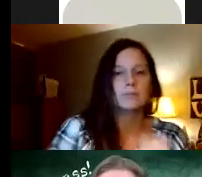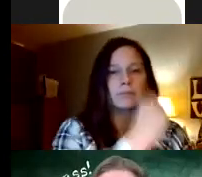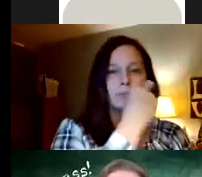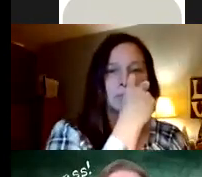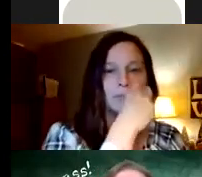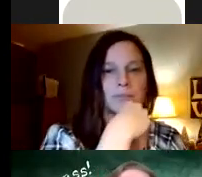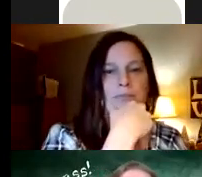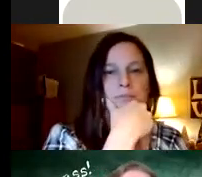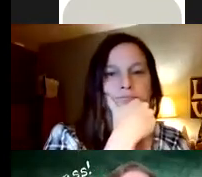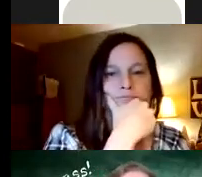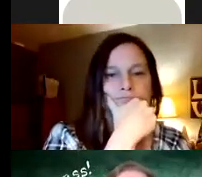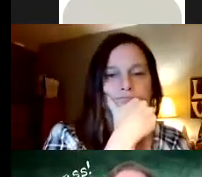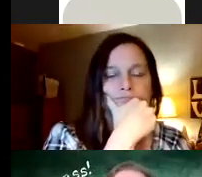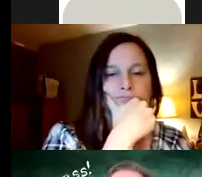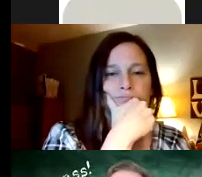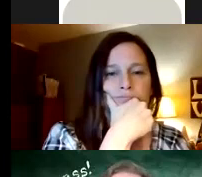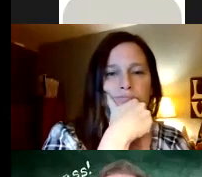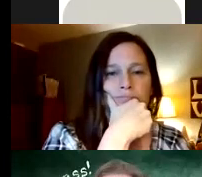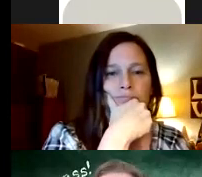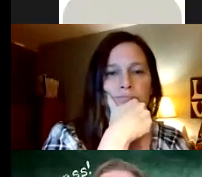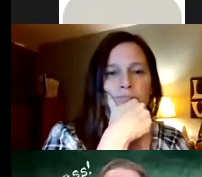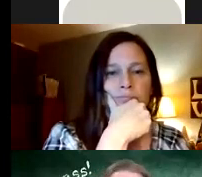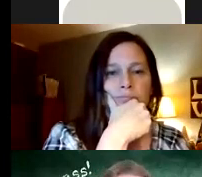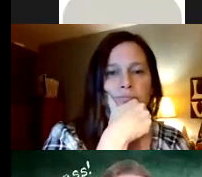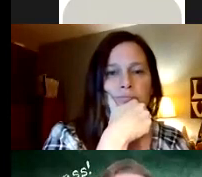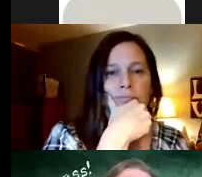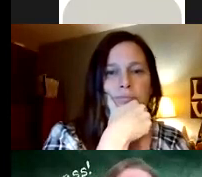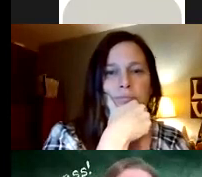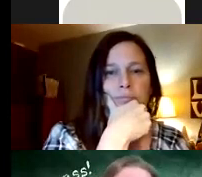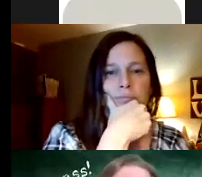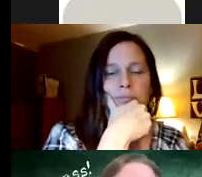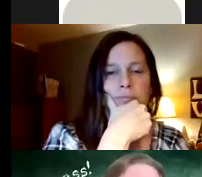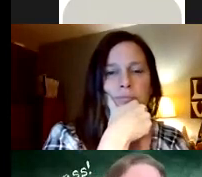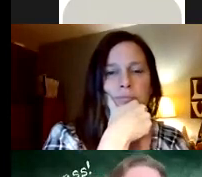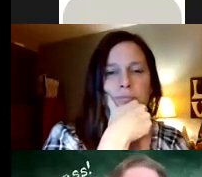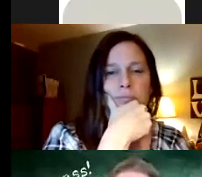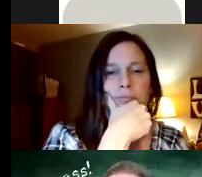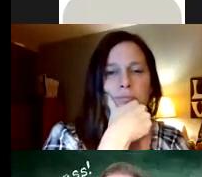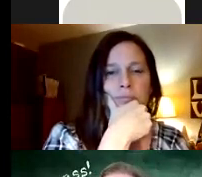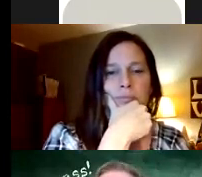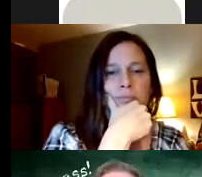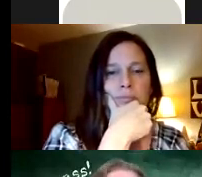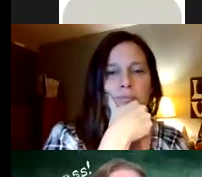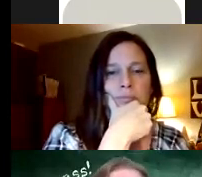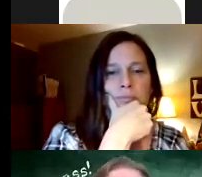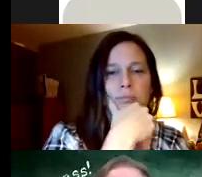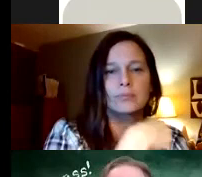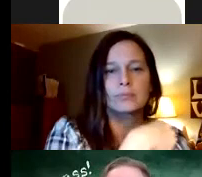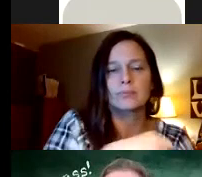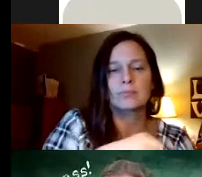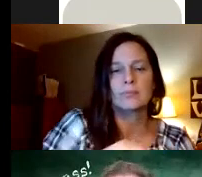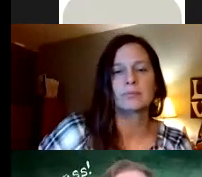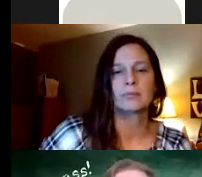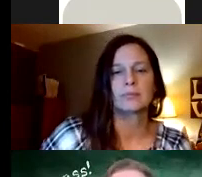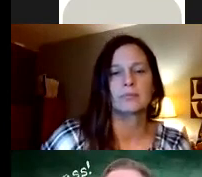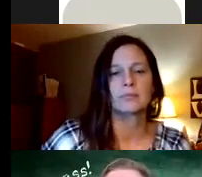email, right? You're gonna get that student aid report. If you haven't seen your student aid report in a week or two max, I